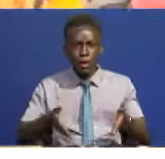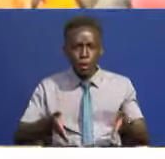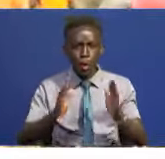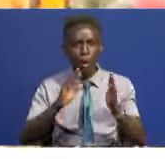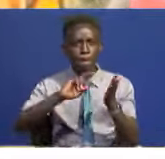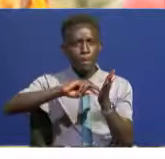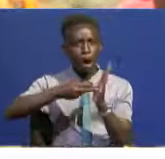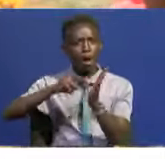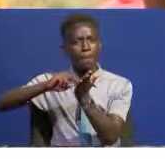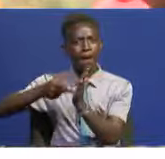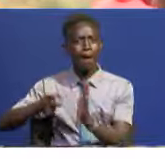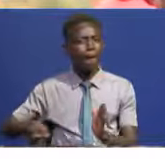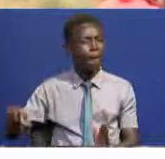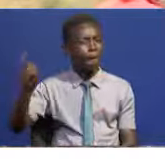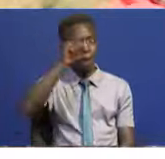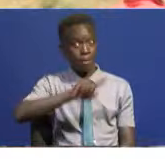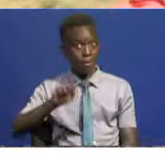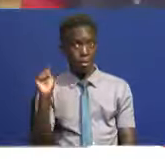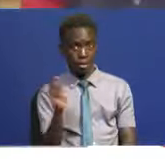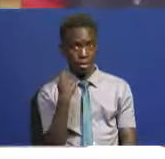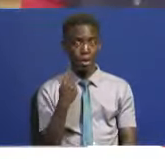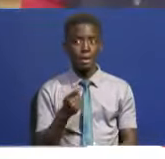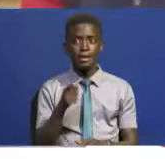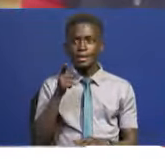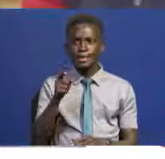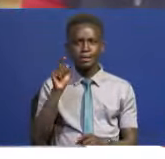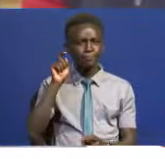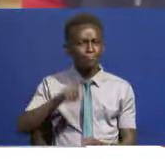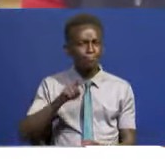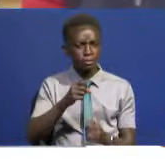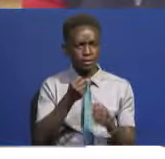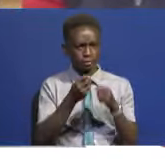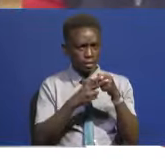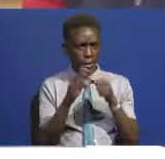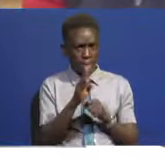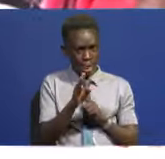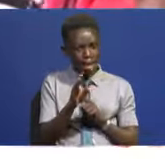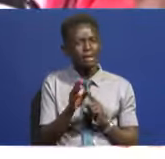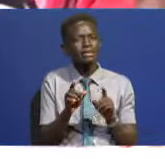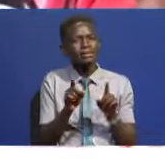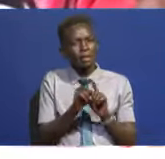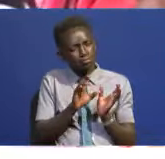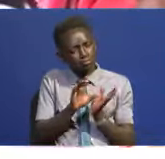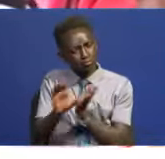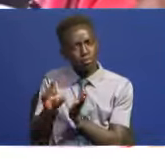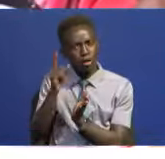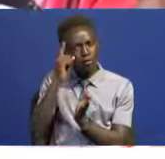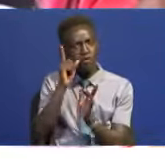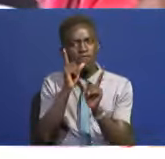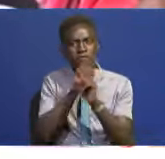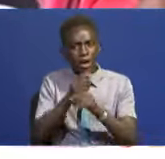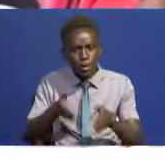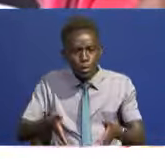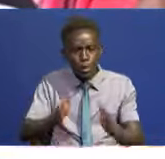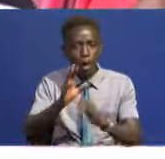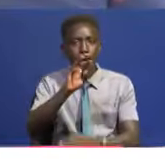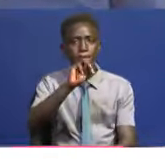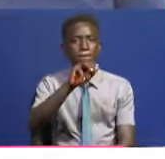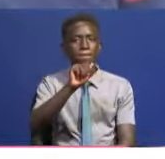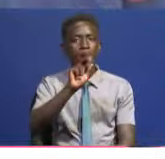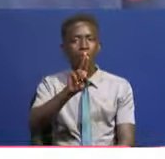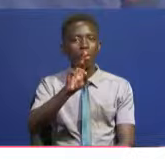Additionally, 5 billion shillings will be dedicated to the completion of the Maumau Road in the region. Nyoro also